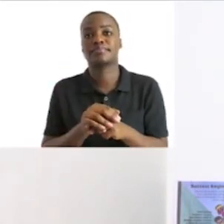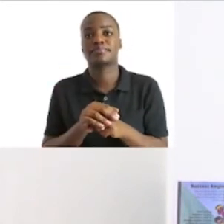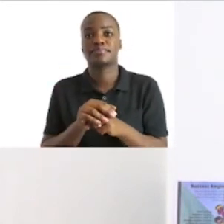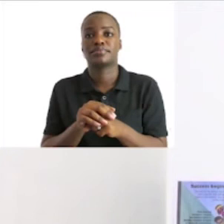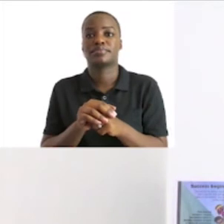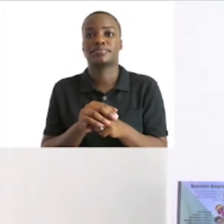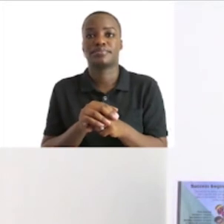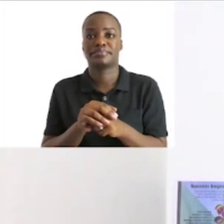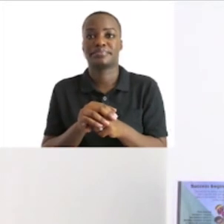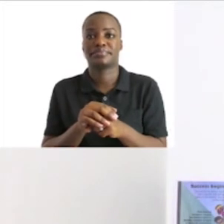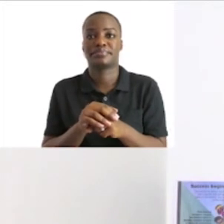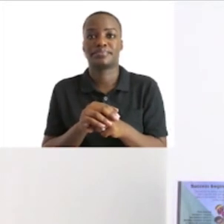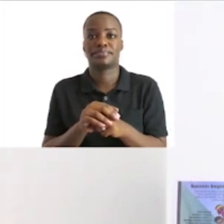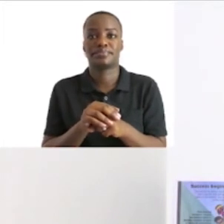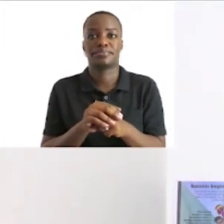9 here.